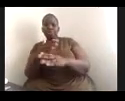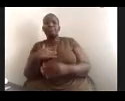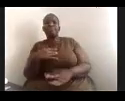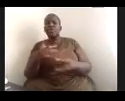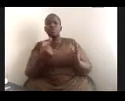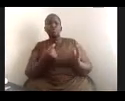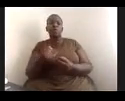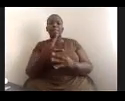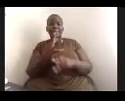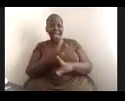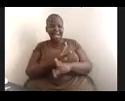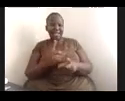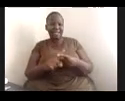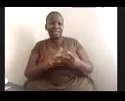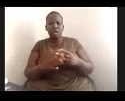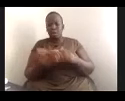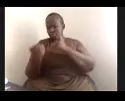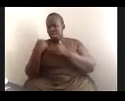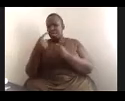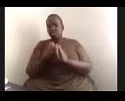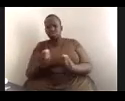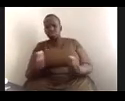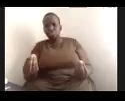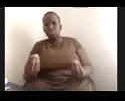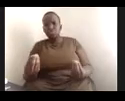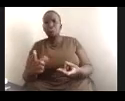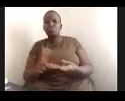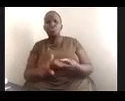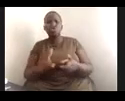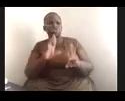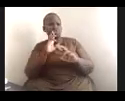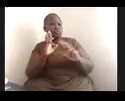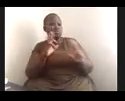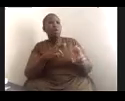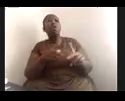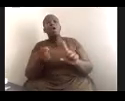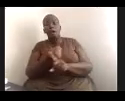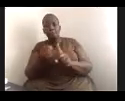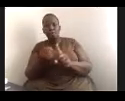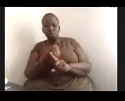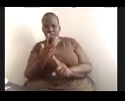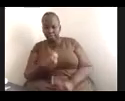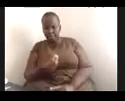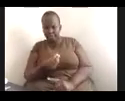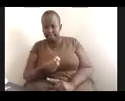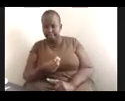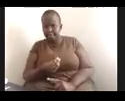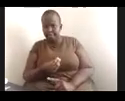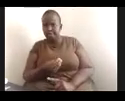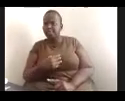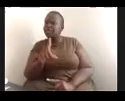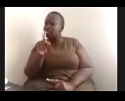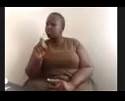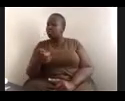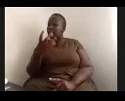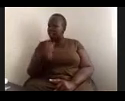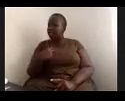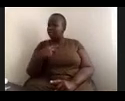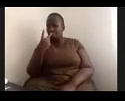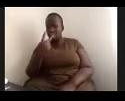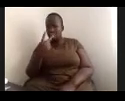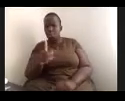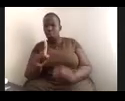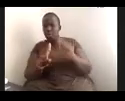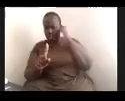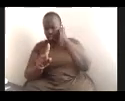deal with parents, how we protect children who report that they're being beaten. And one of the questions that she wants to